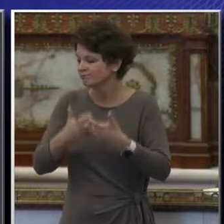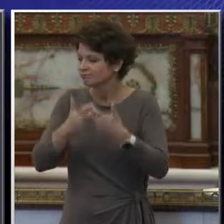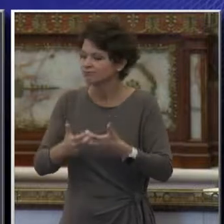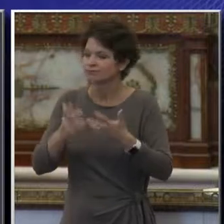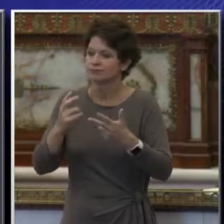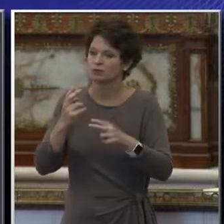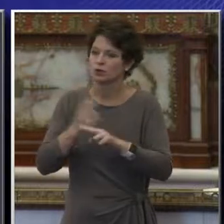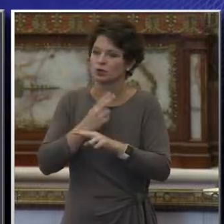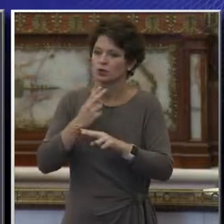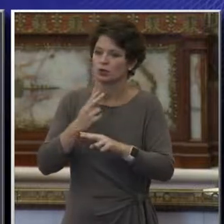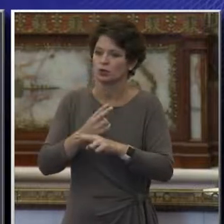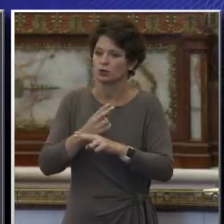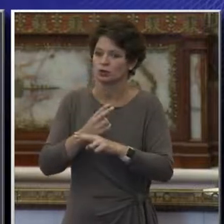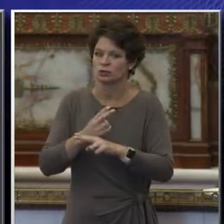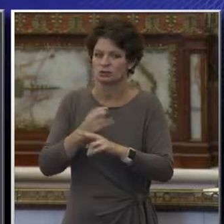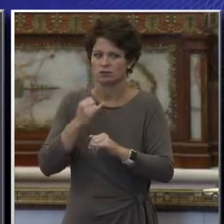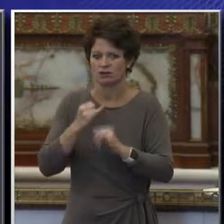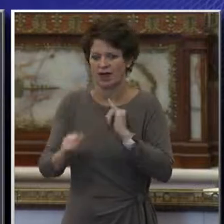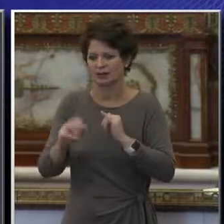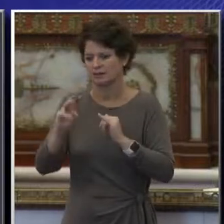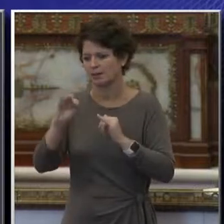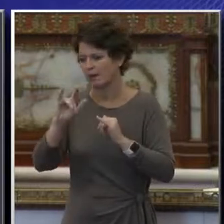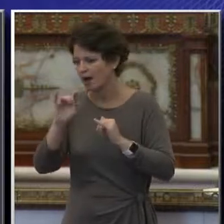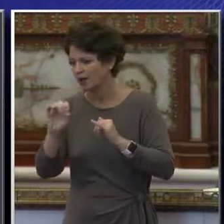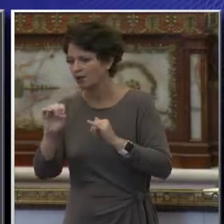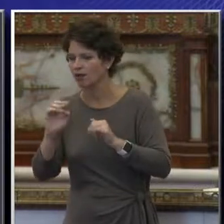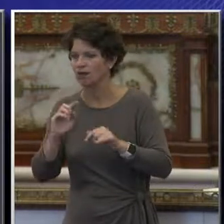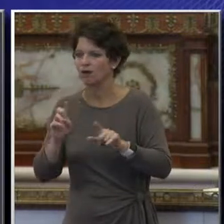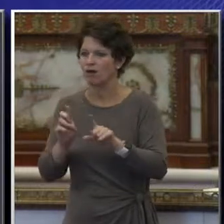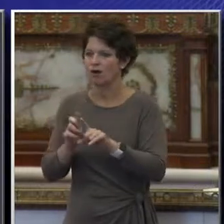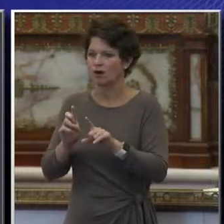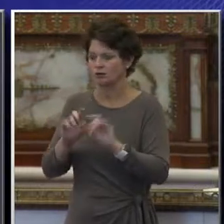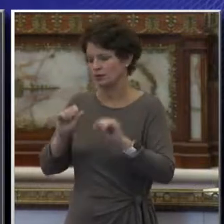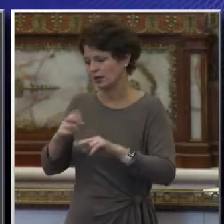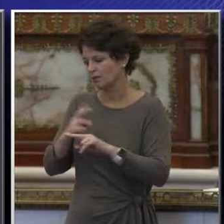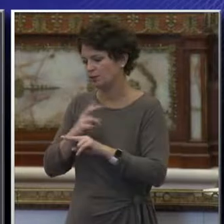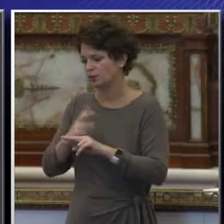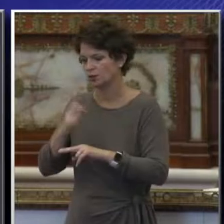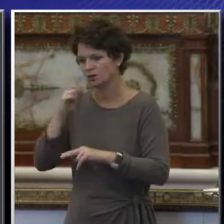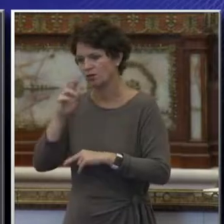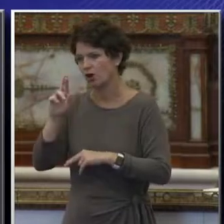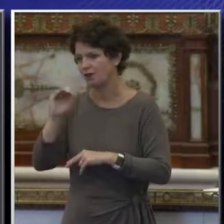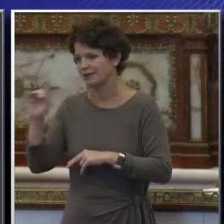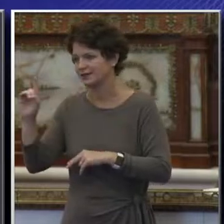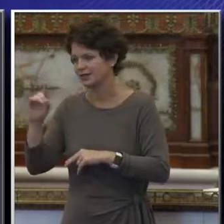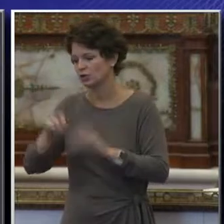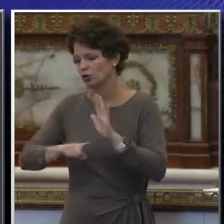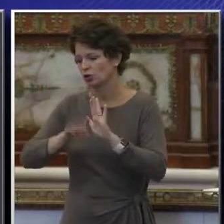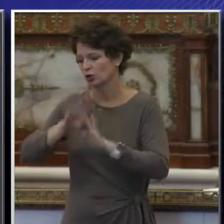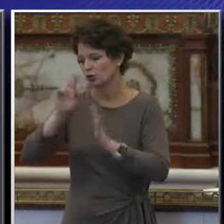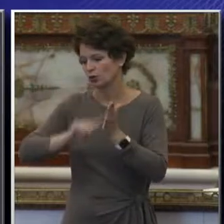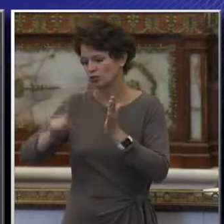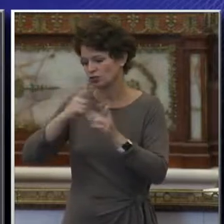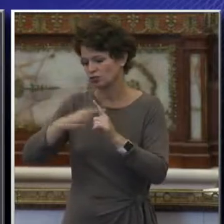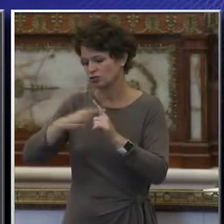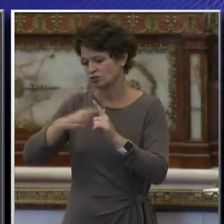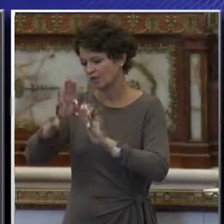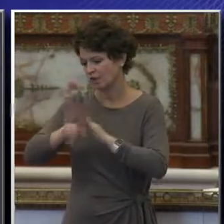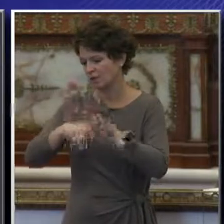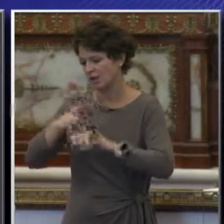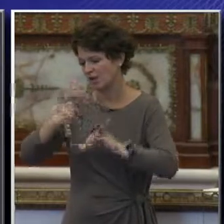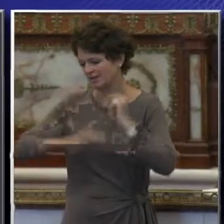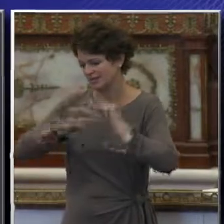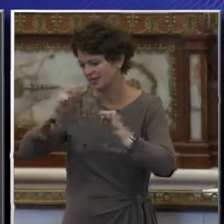used for last mile. And then even some potential for R&D, research and development type facility.